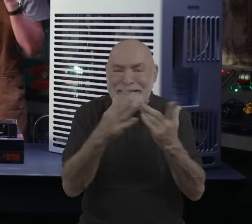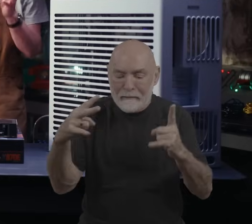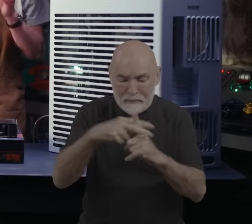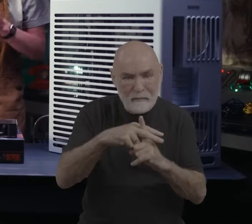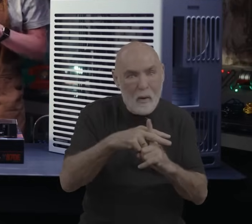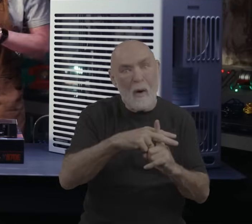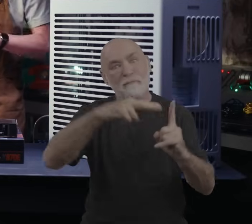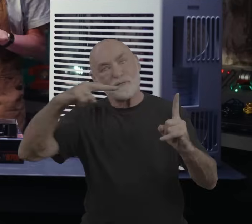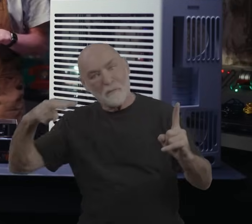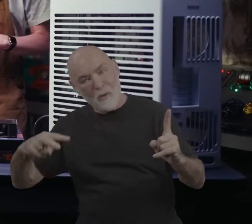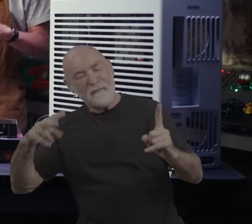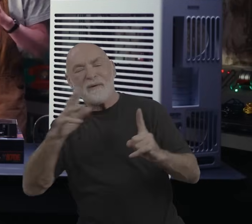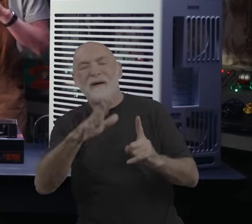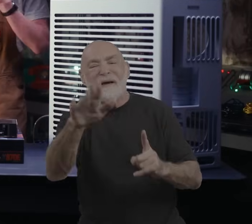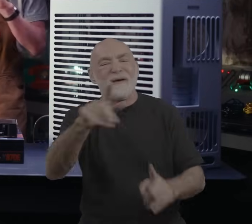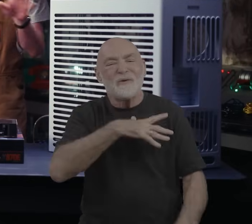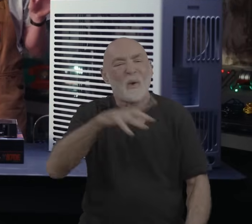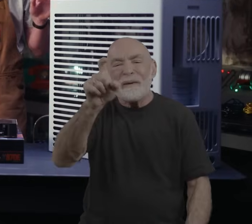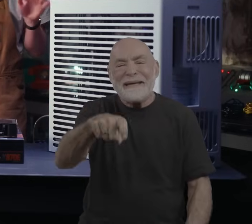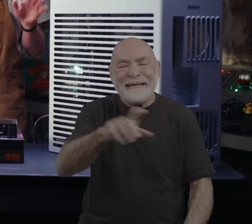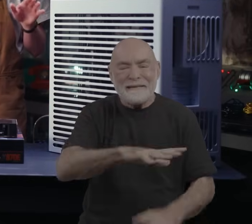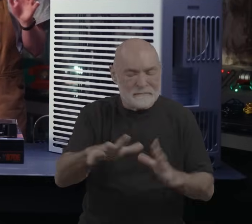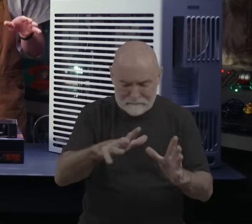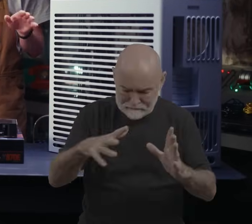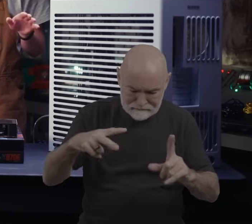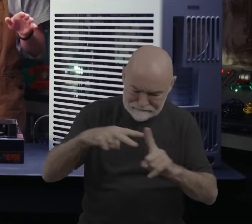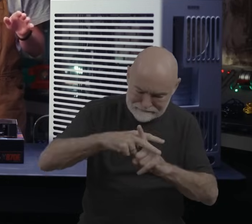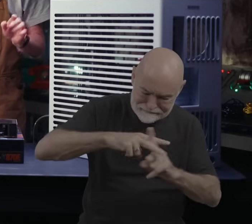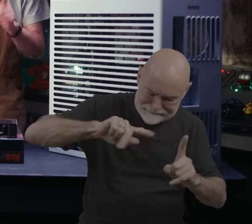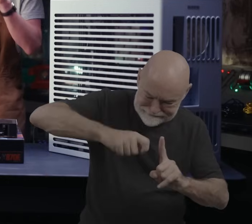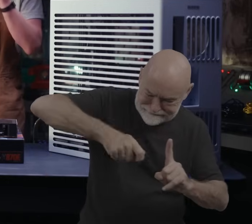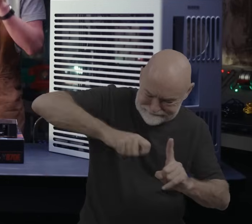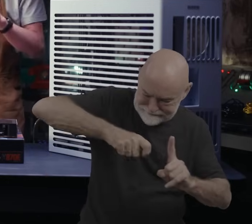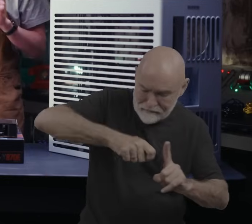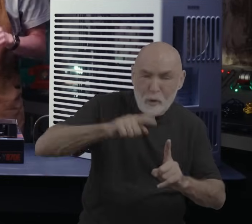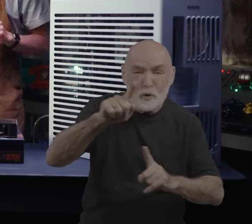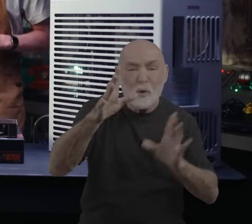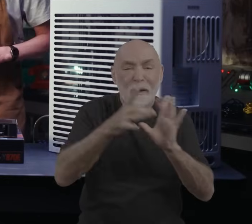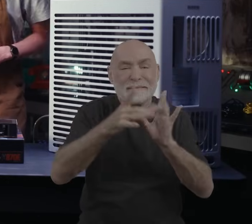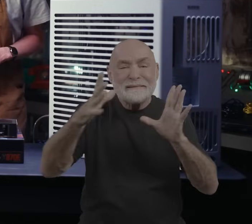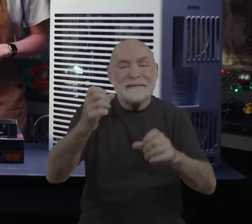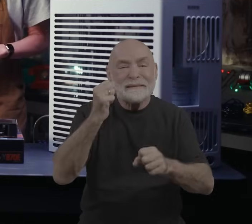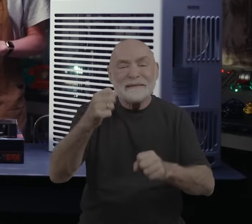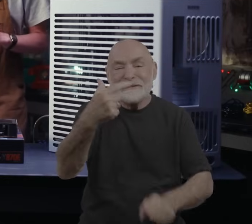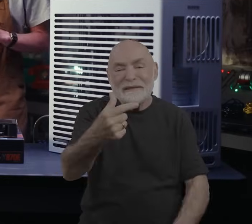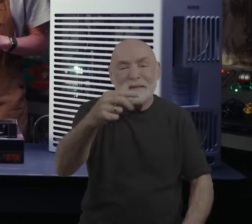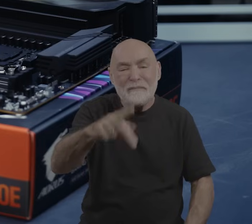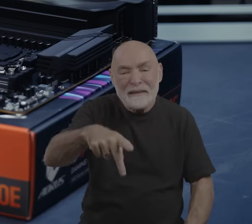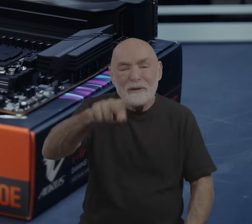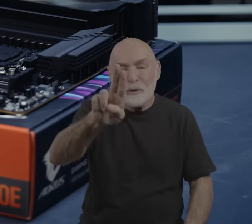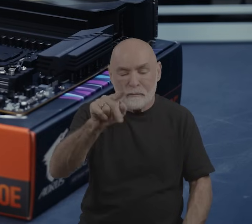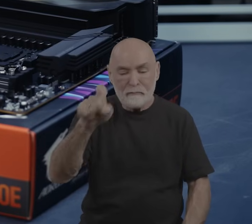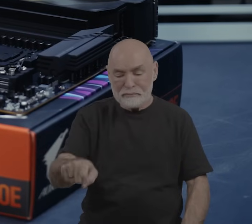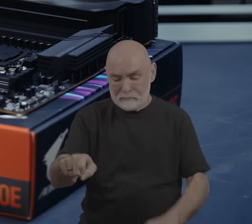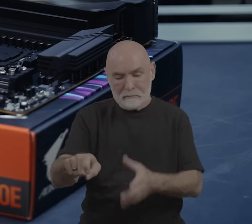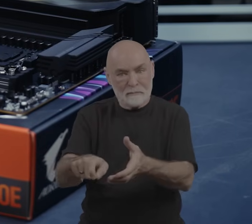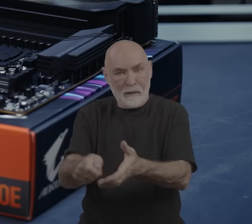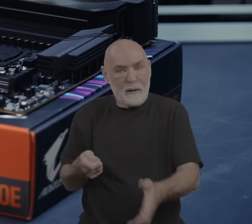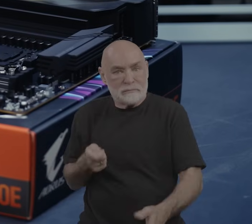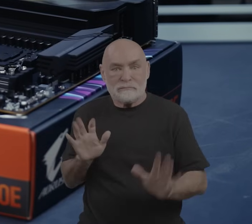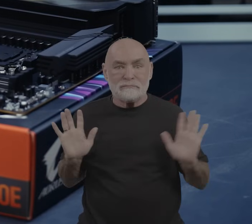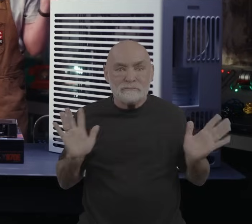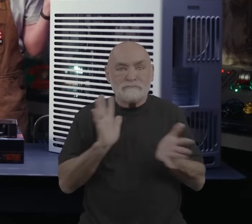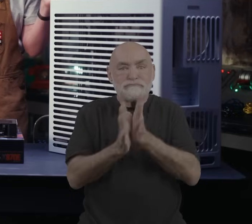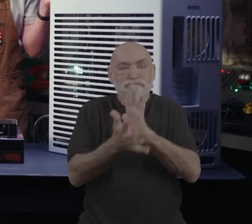easy-to-install or remove connector. No need to screw anything in. Lastly, if you want to disconnect your GPU, hit the button in the corner and pull it